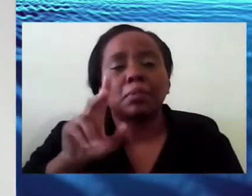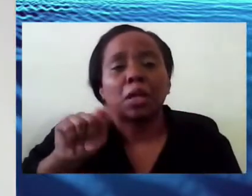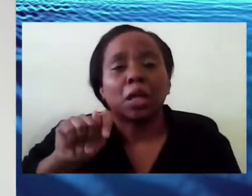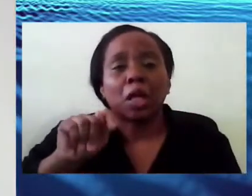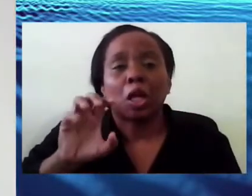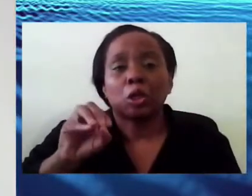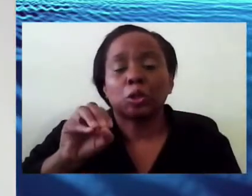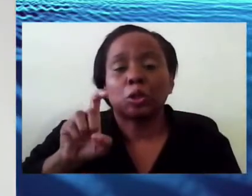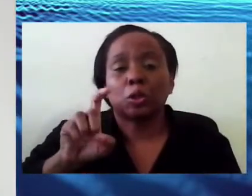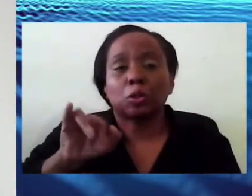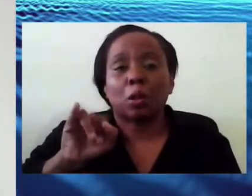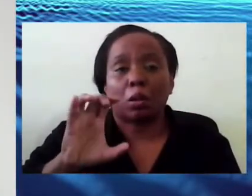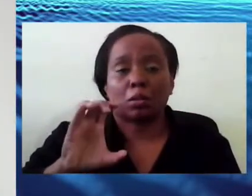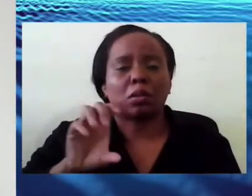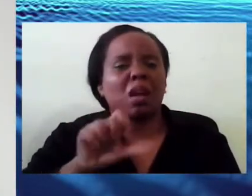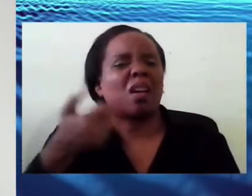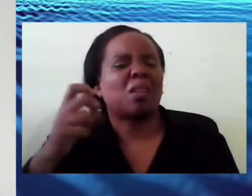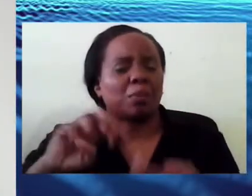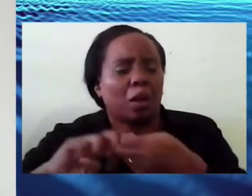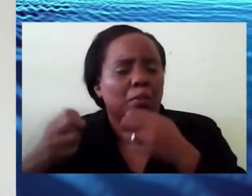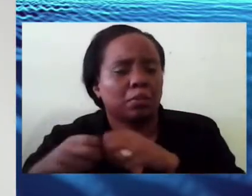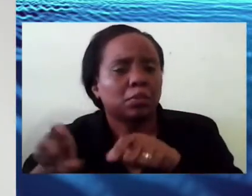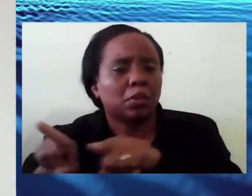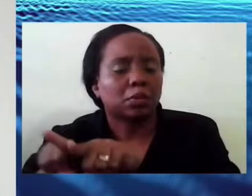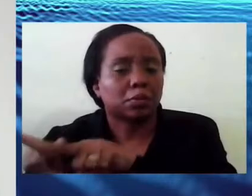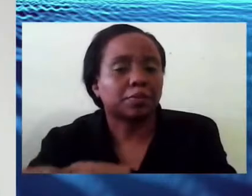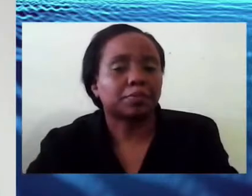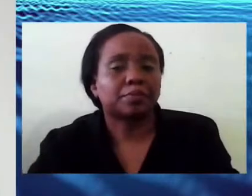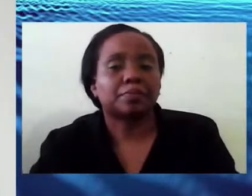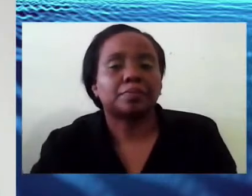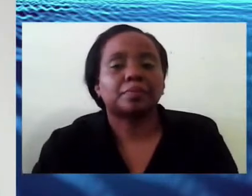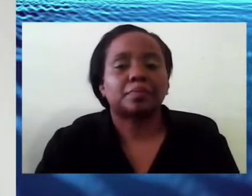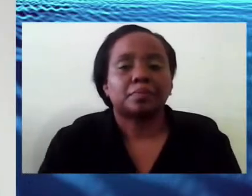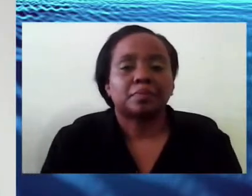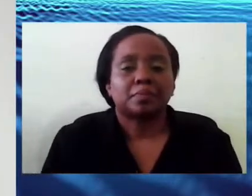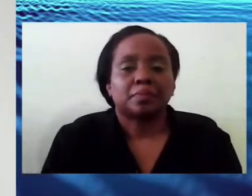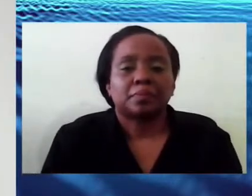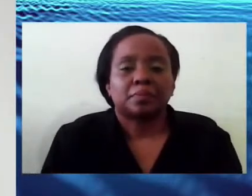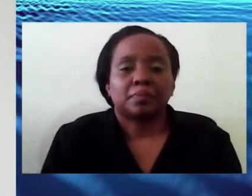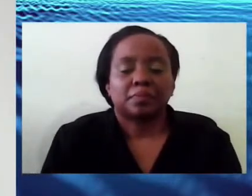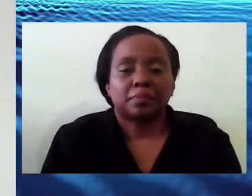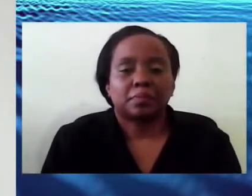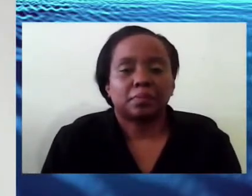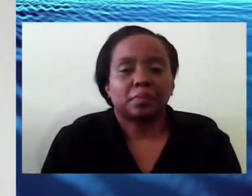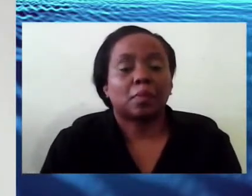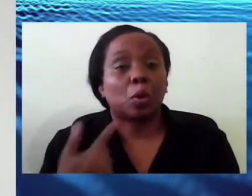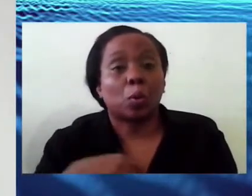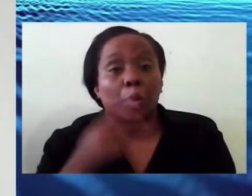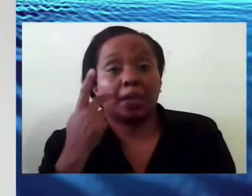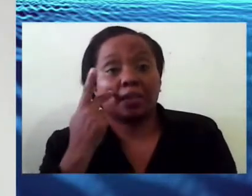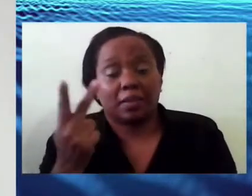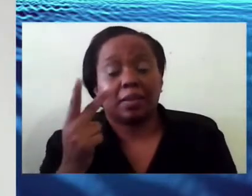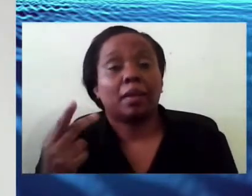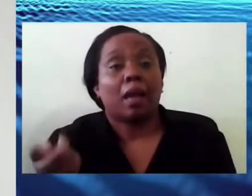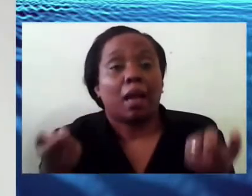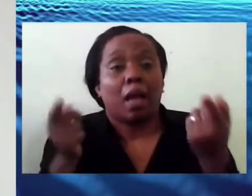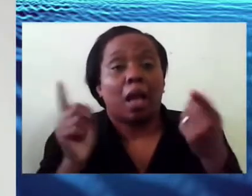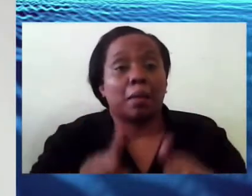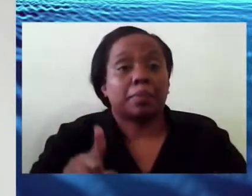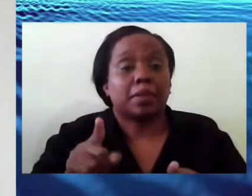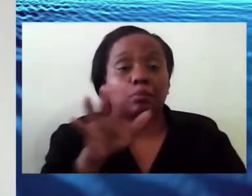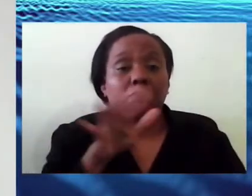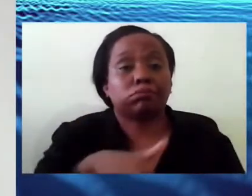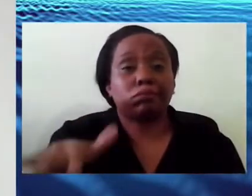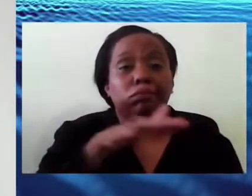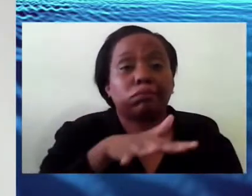too. The ash is causing, and we are seeing examples of this happening as reported by veterinary